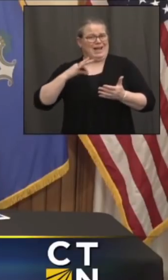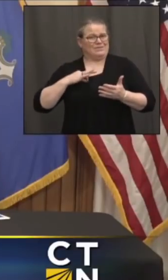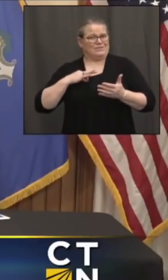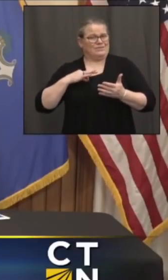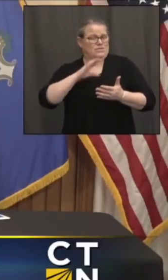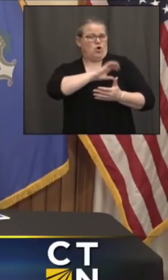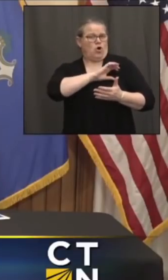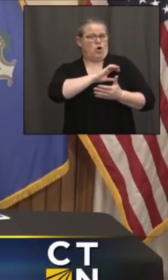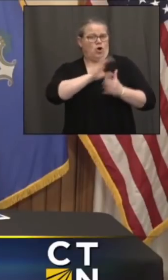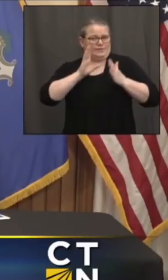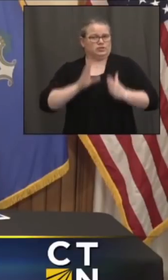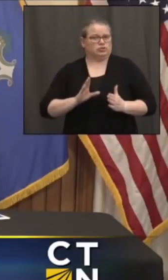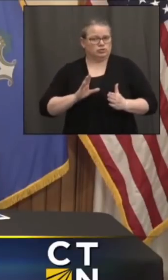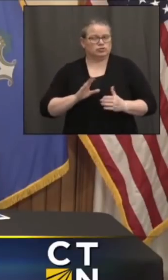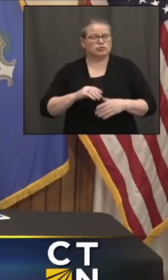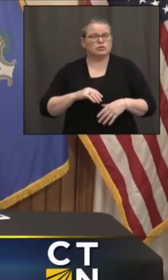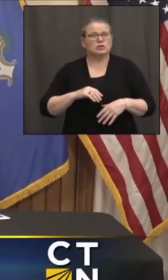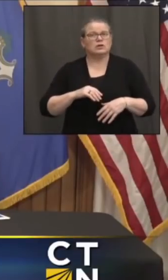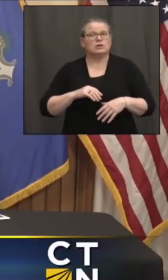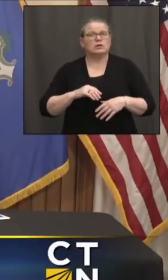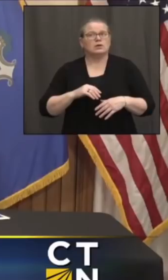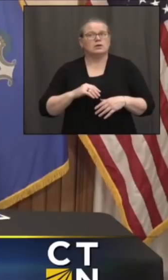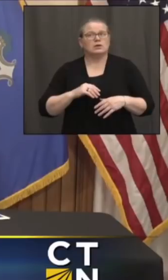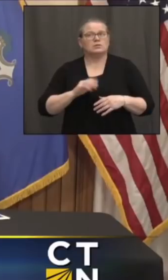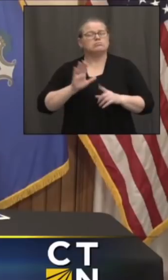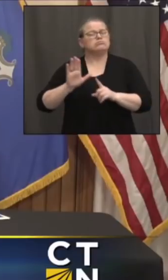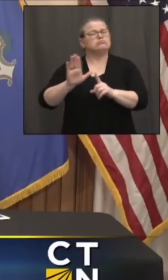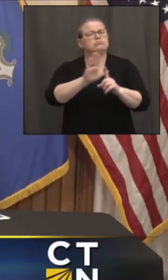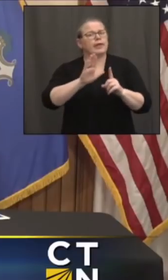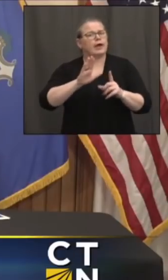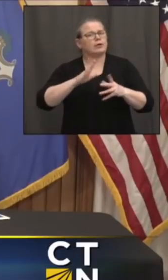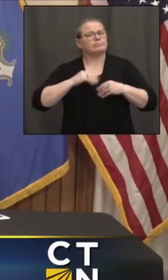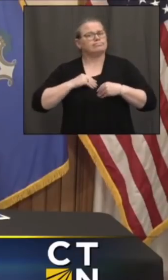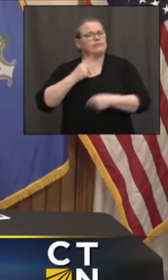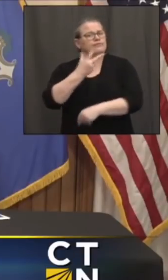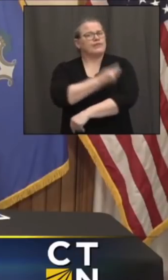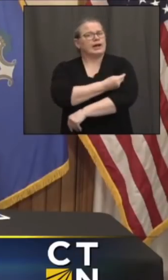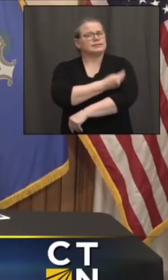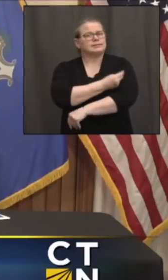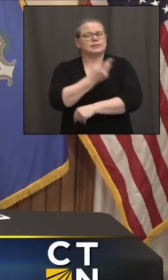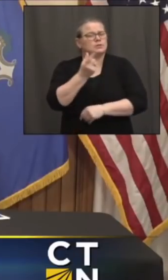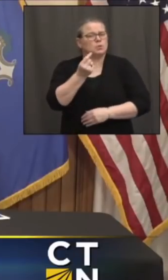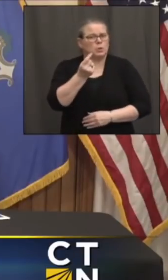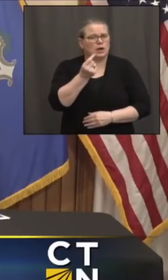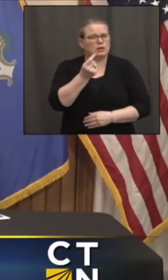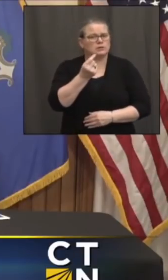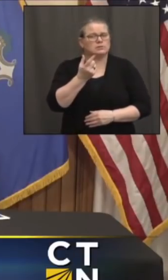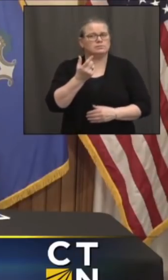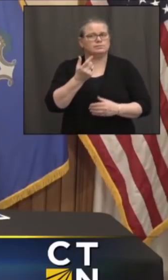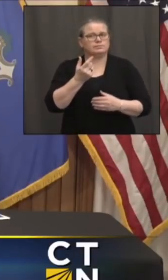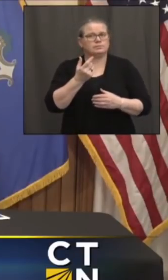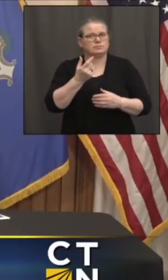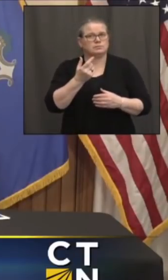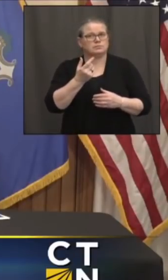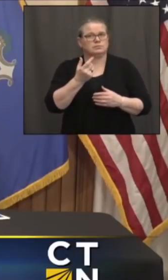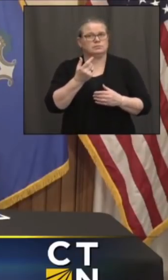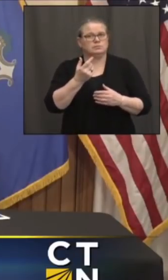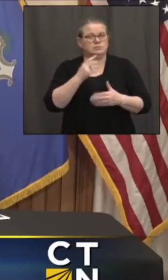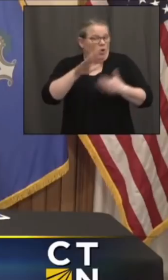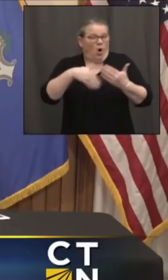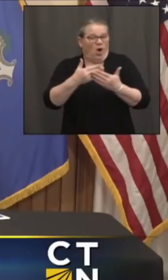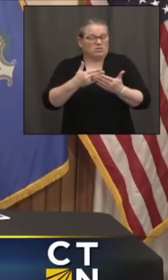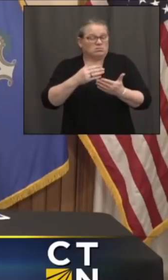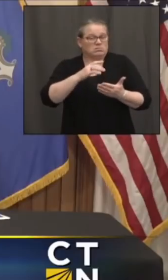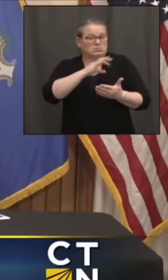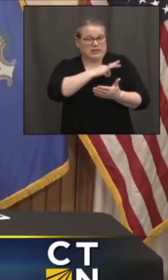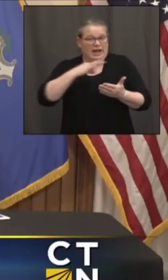well, not just the correction officers, all prison staff? Because I think the survey we had reported